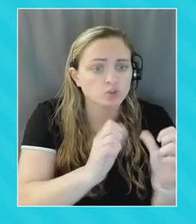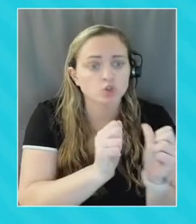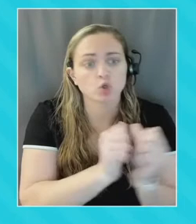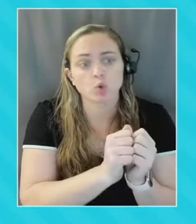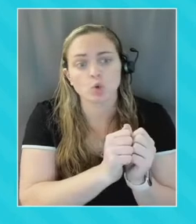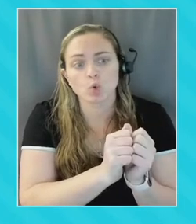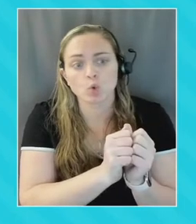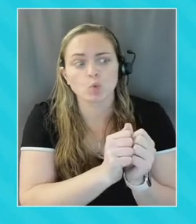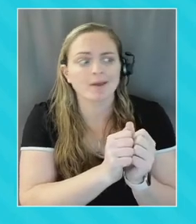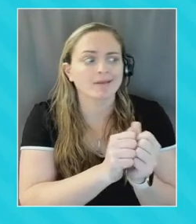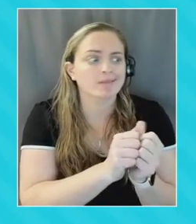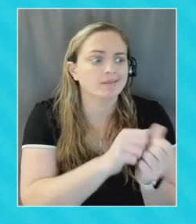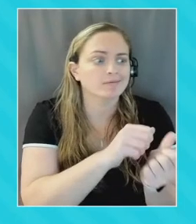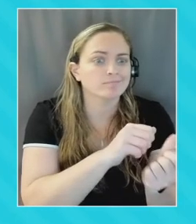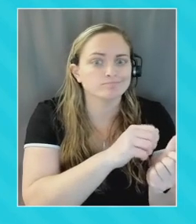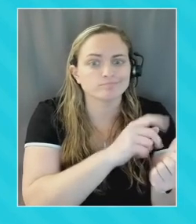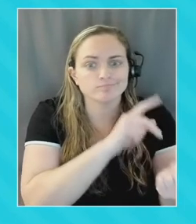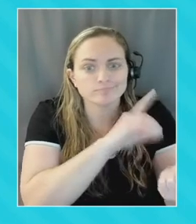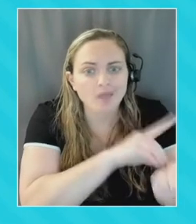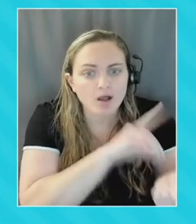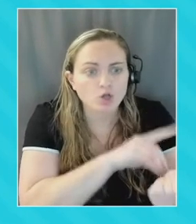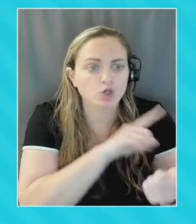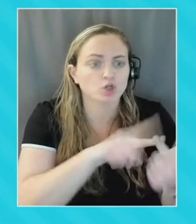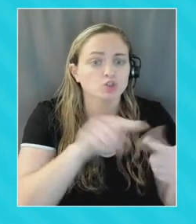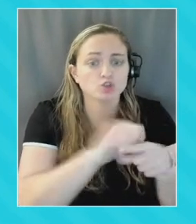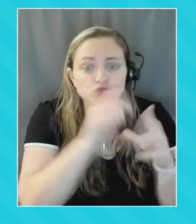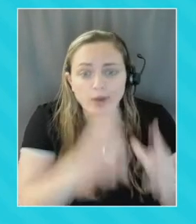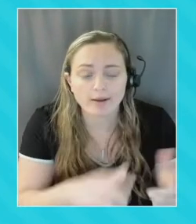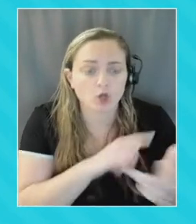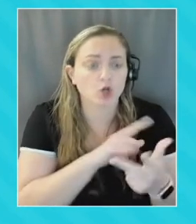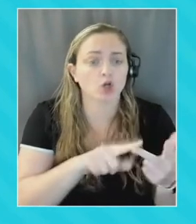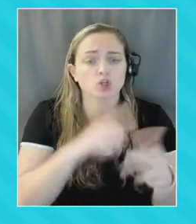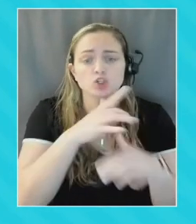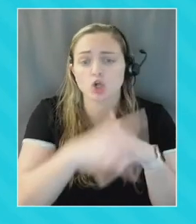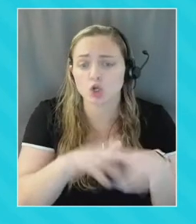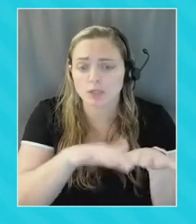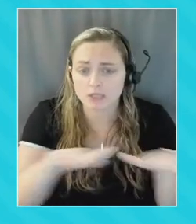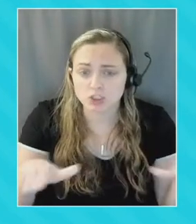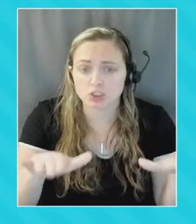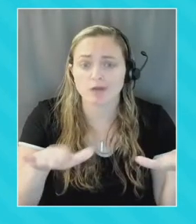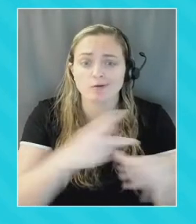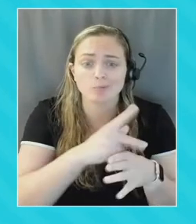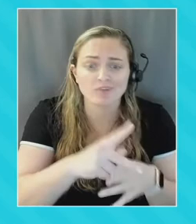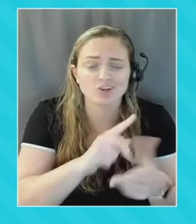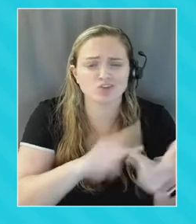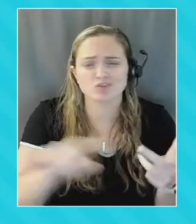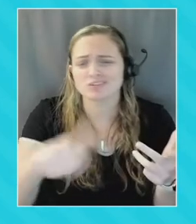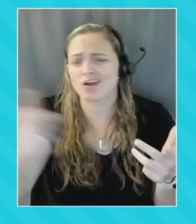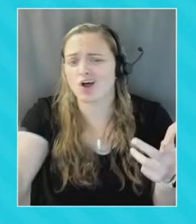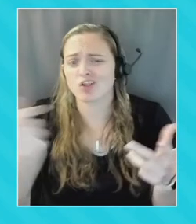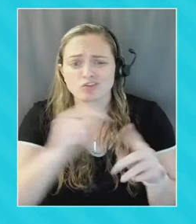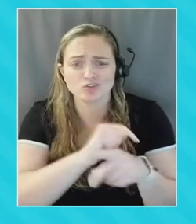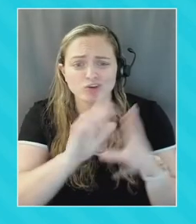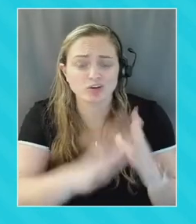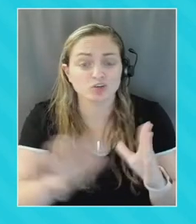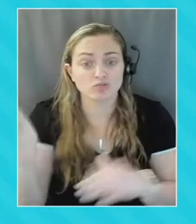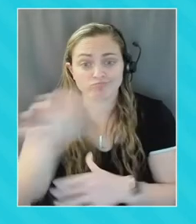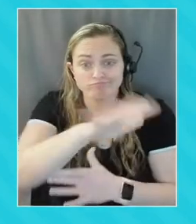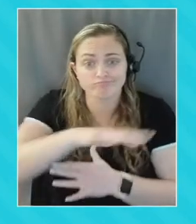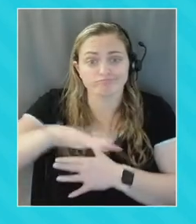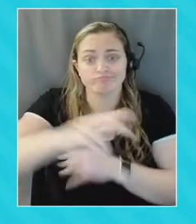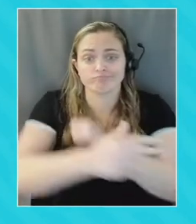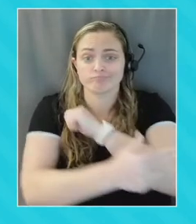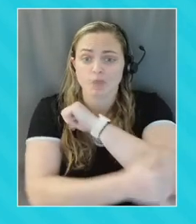and trainees, early childhood education professionals, and food industry leaders all around the country to talk about the important findings